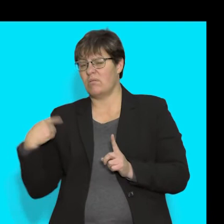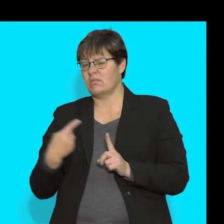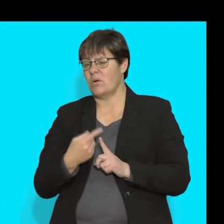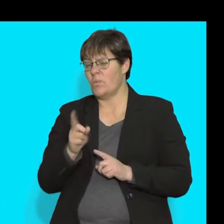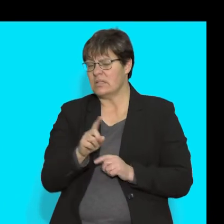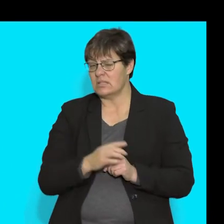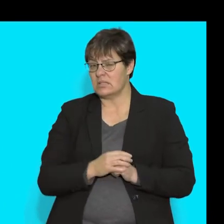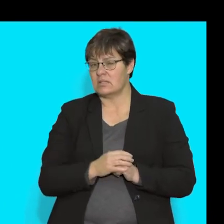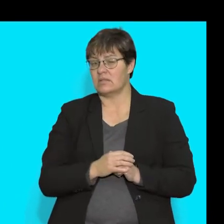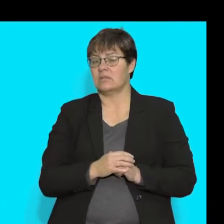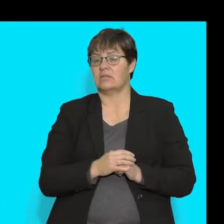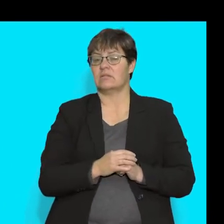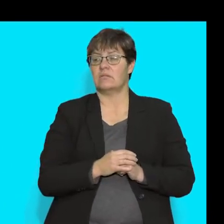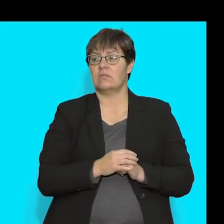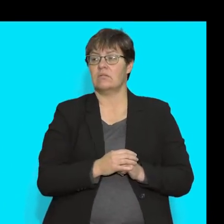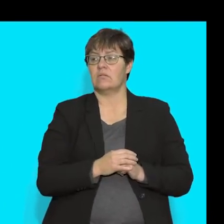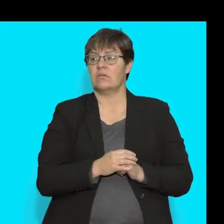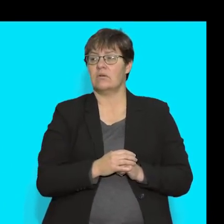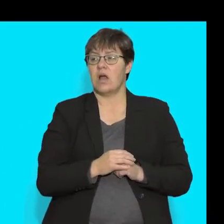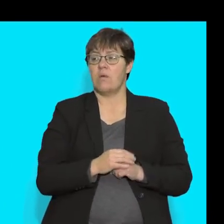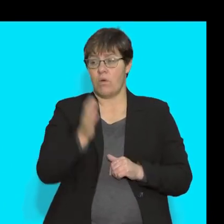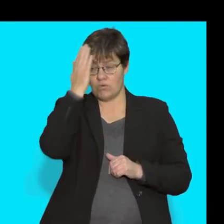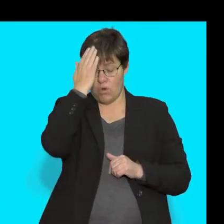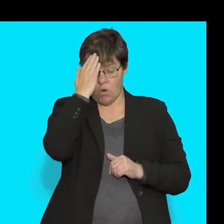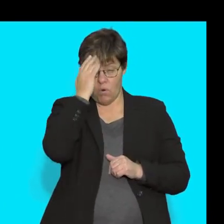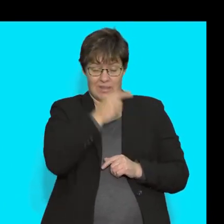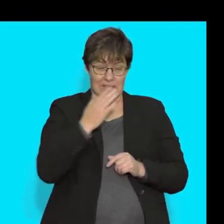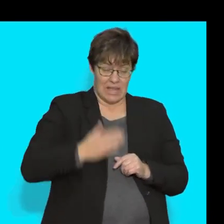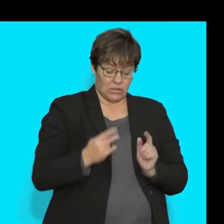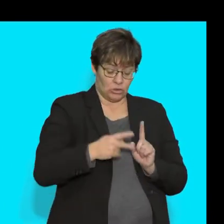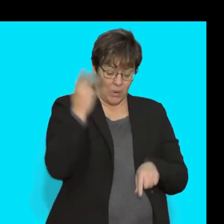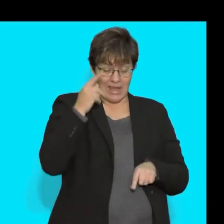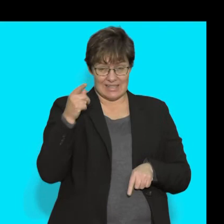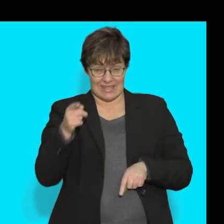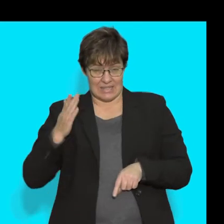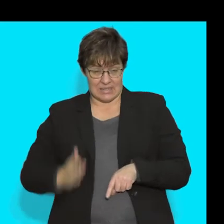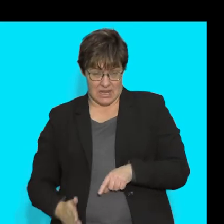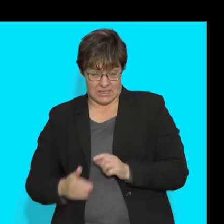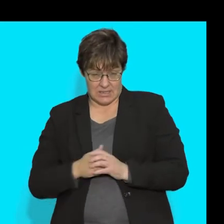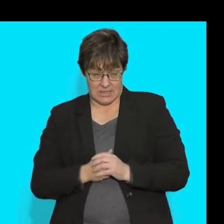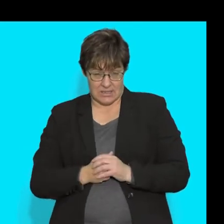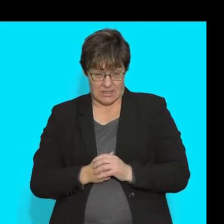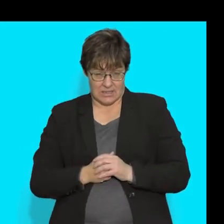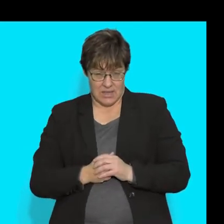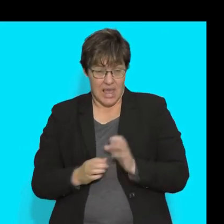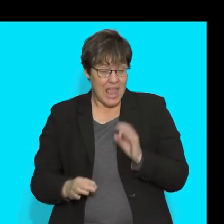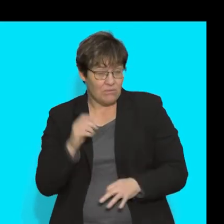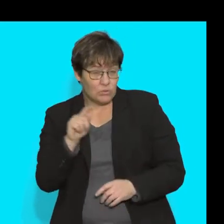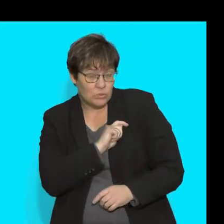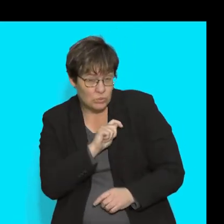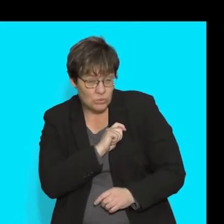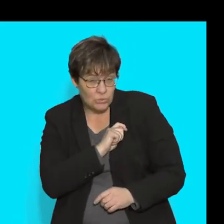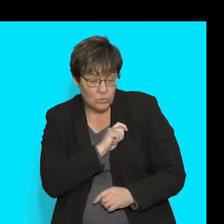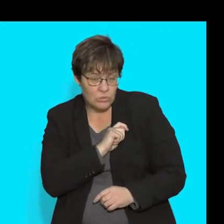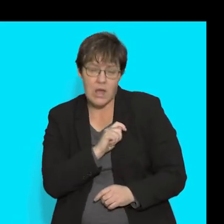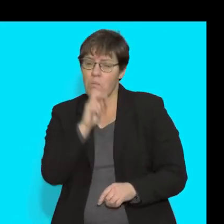far? I know that this side is twice that side there, right? So if that is the